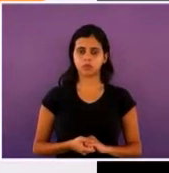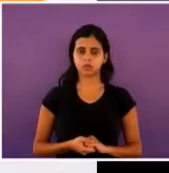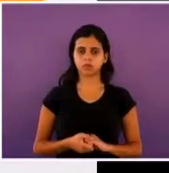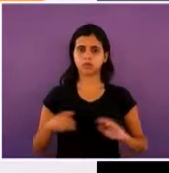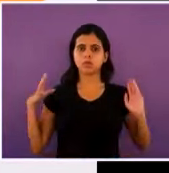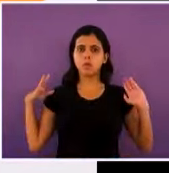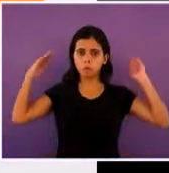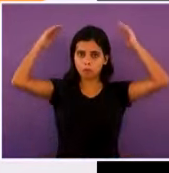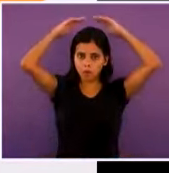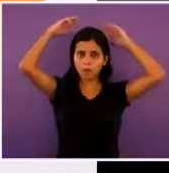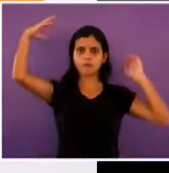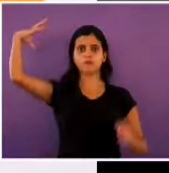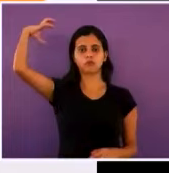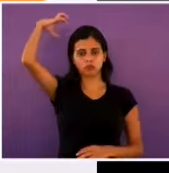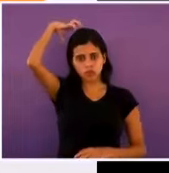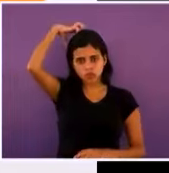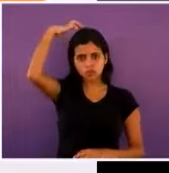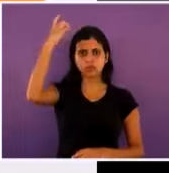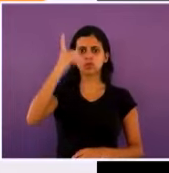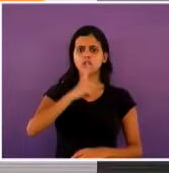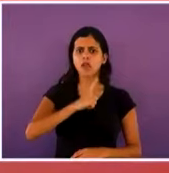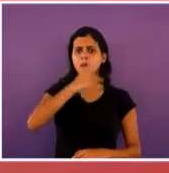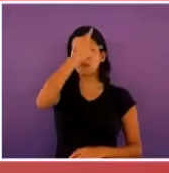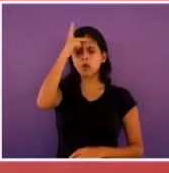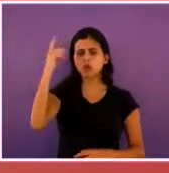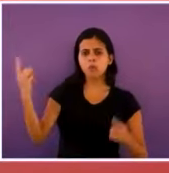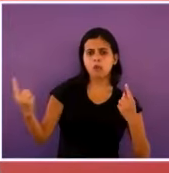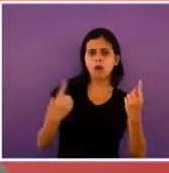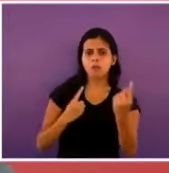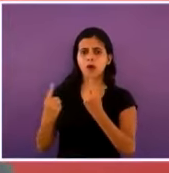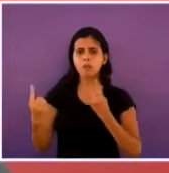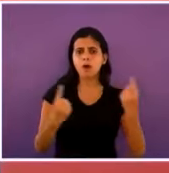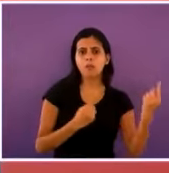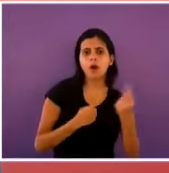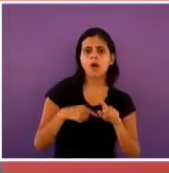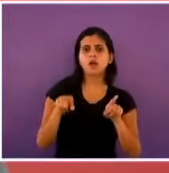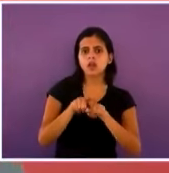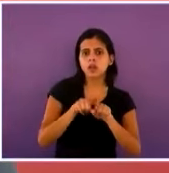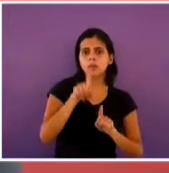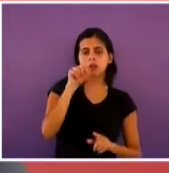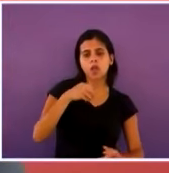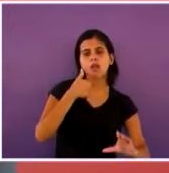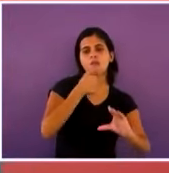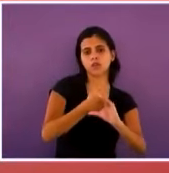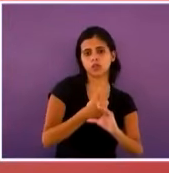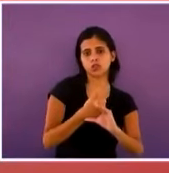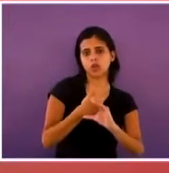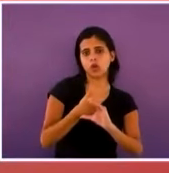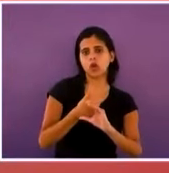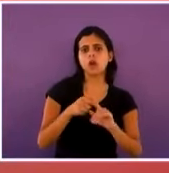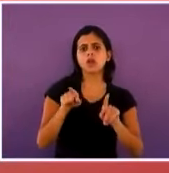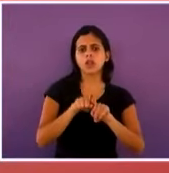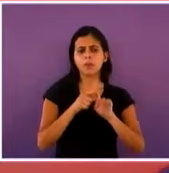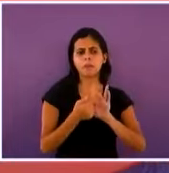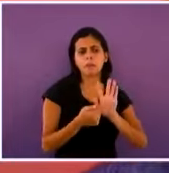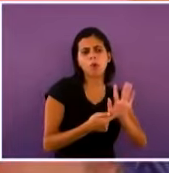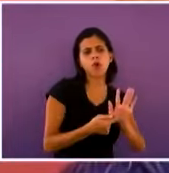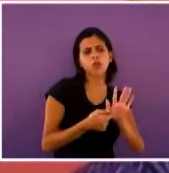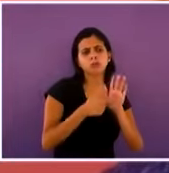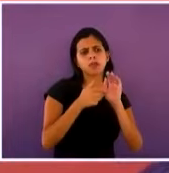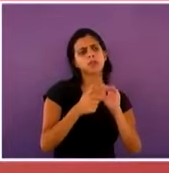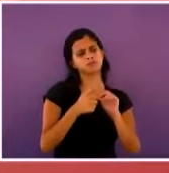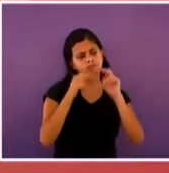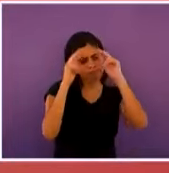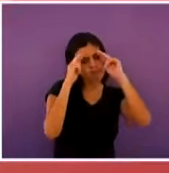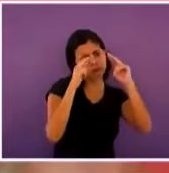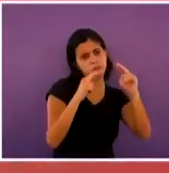consideration. O Papa Francisco tem muitas pessoas próximas dentro do mundo evangélico e mostra para eles um certo respeito.